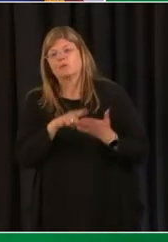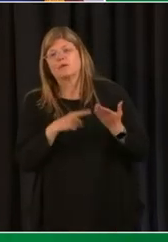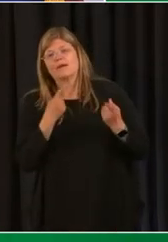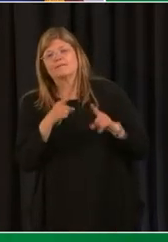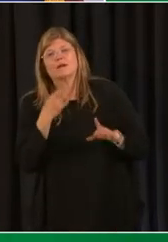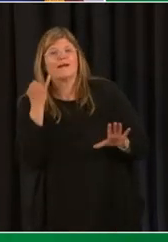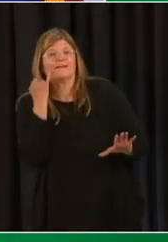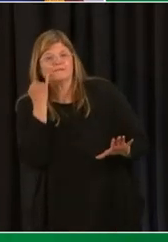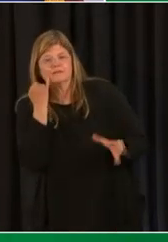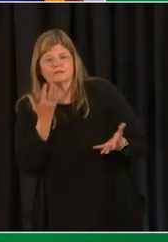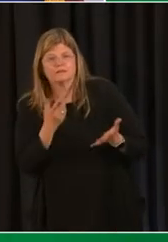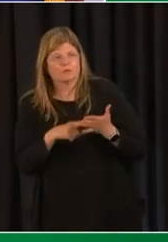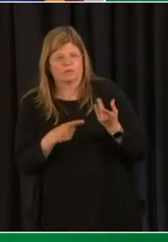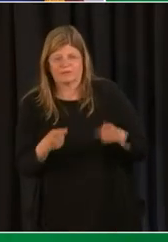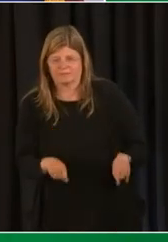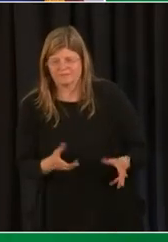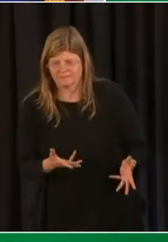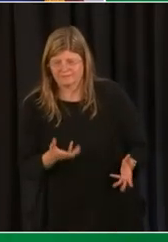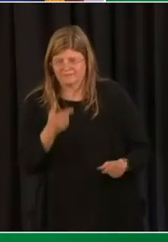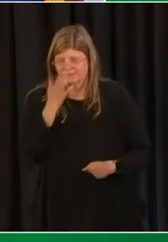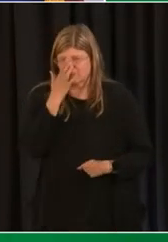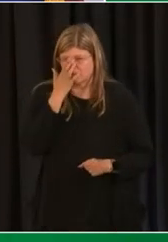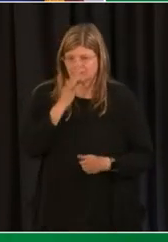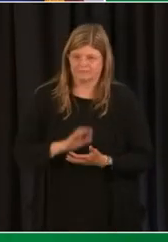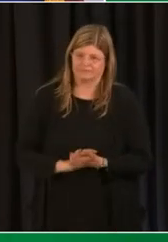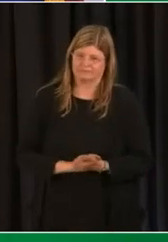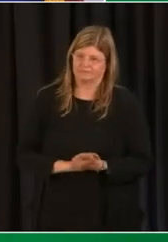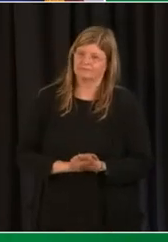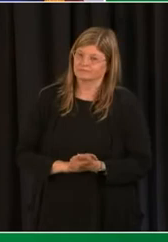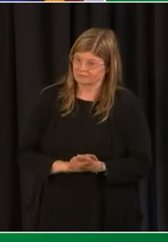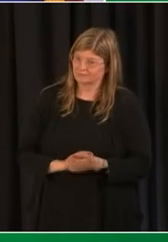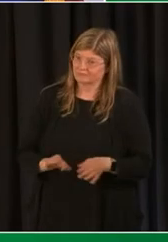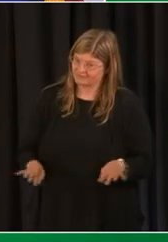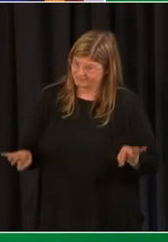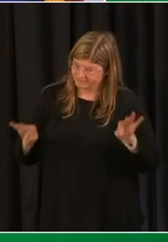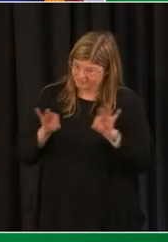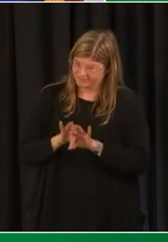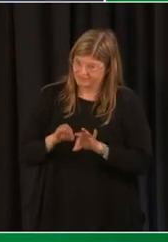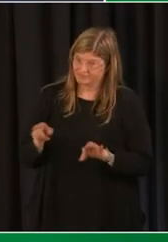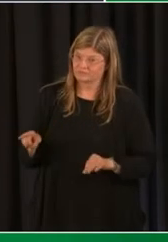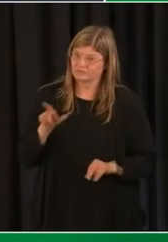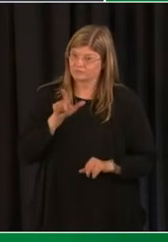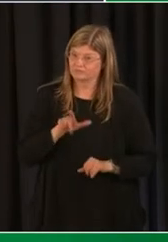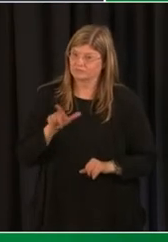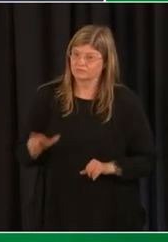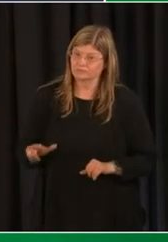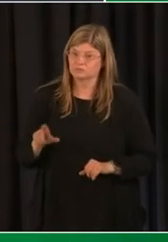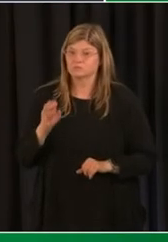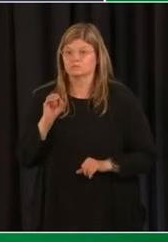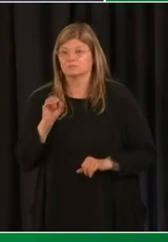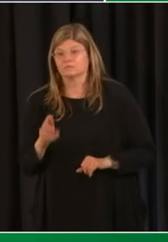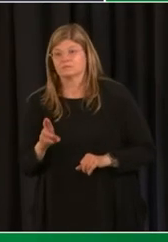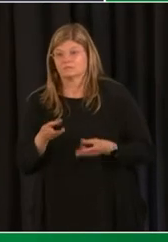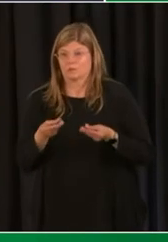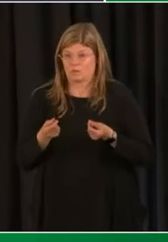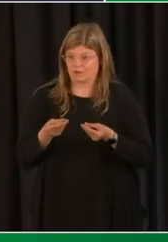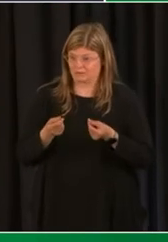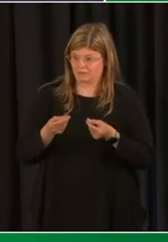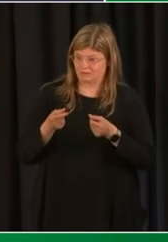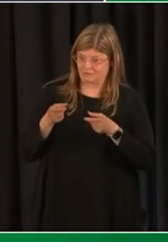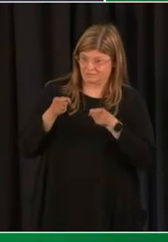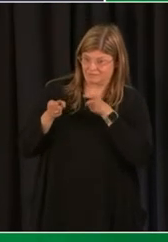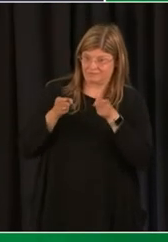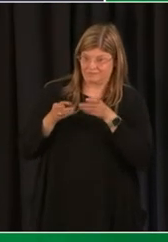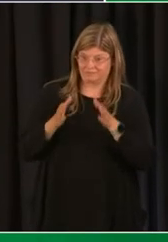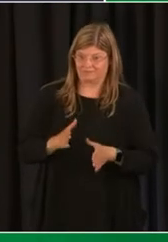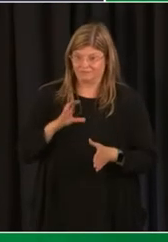if comes to fruition. Sure. So here, an important what if is if a landlord or your property management company